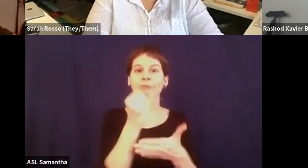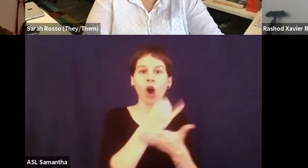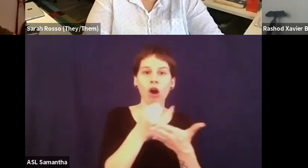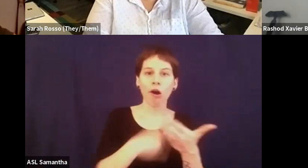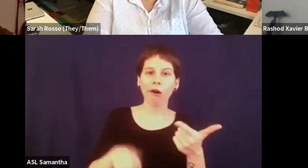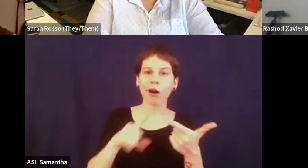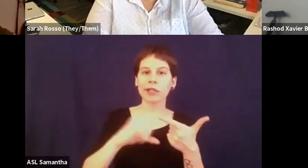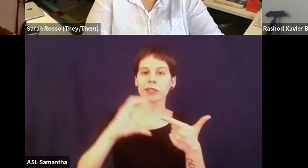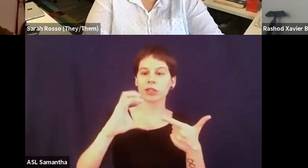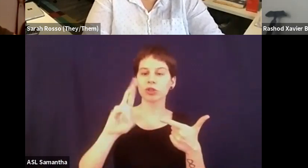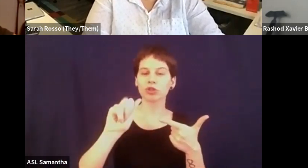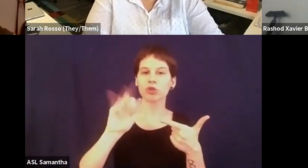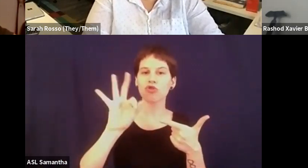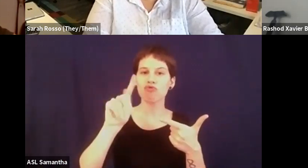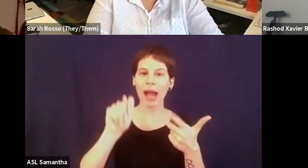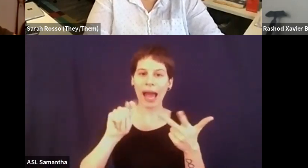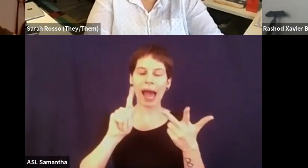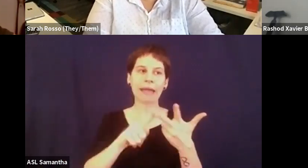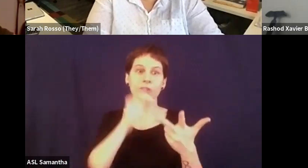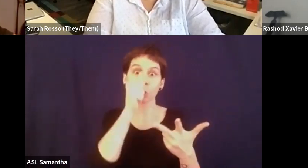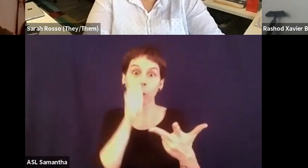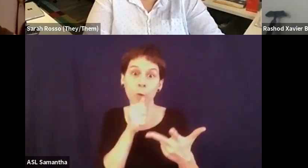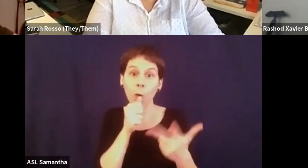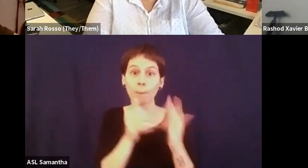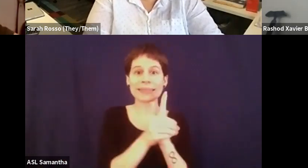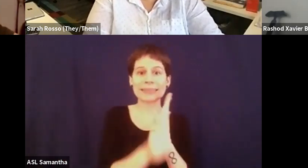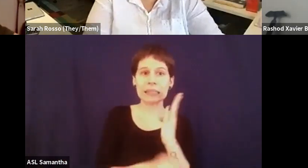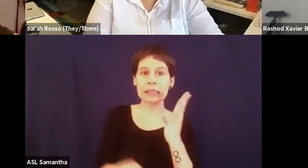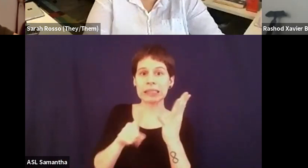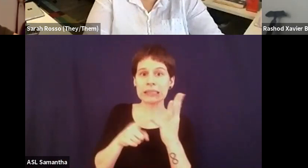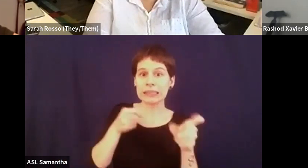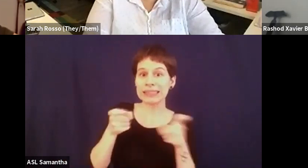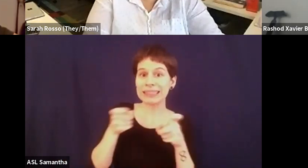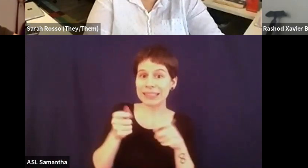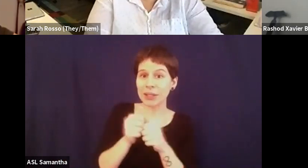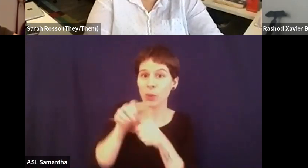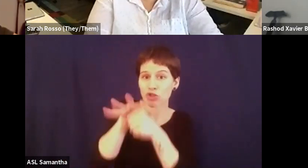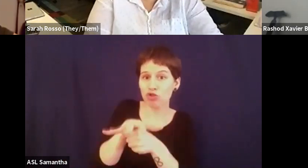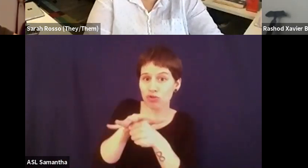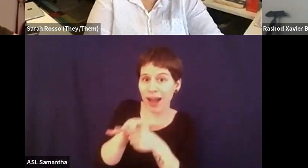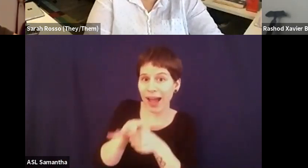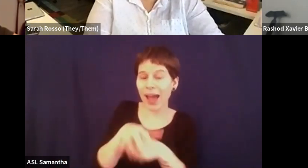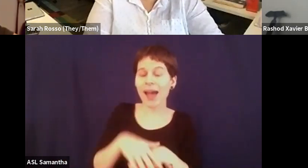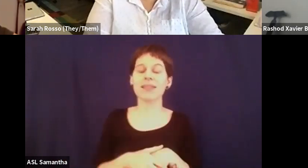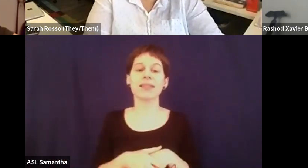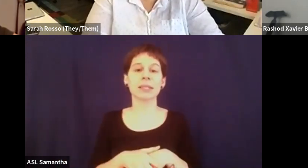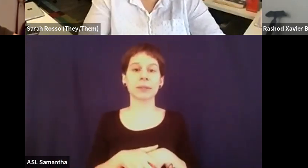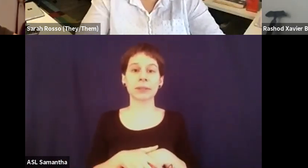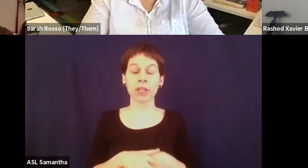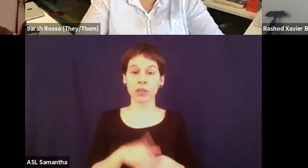talking about coping skills and dealing with stress, snacks and drinks, and we're a